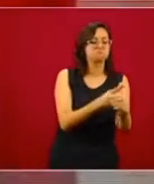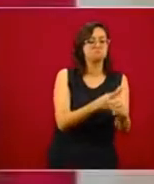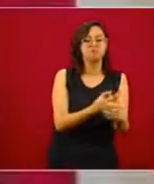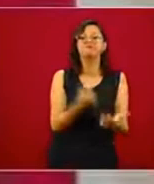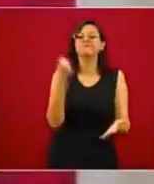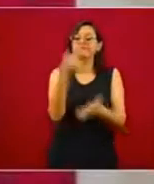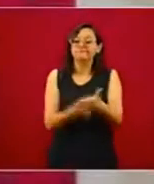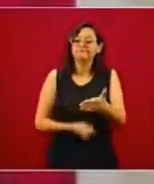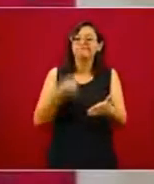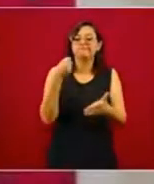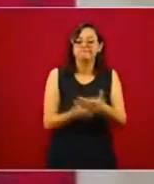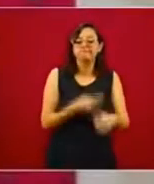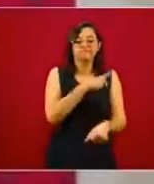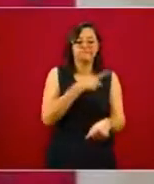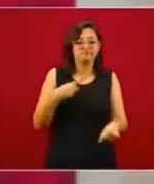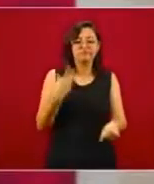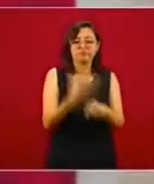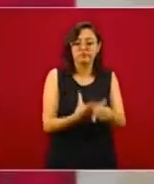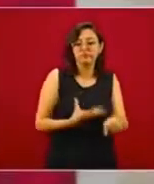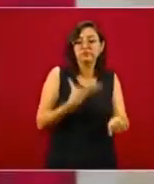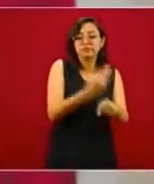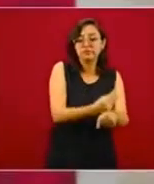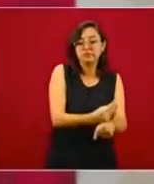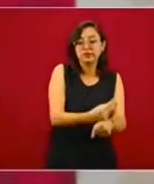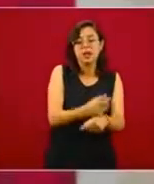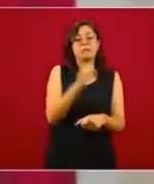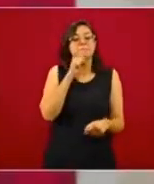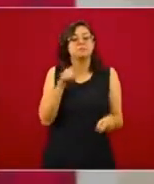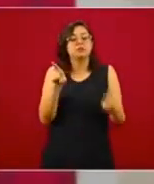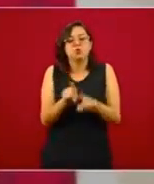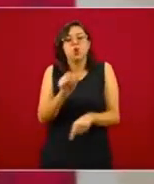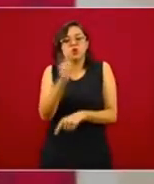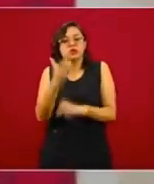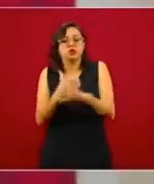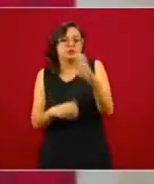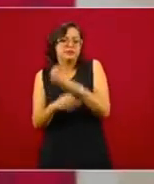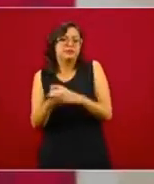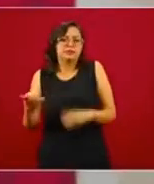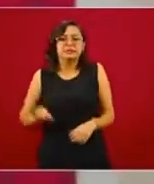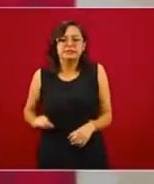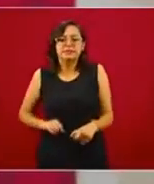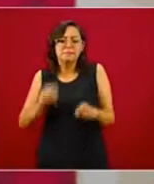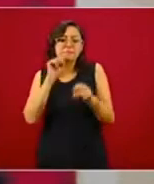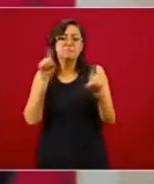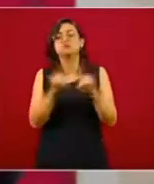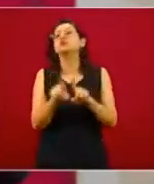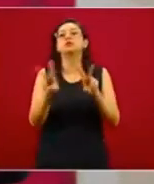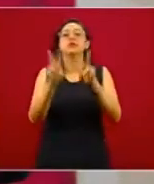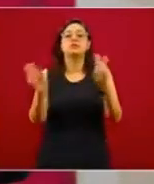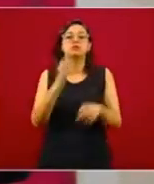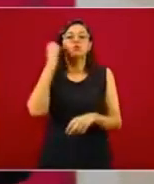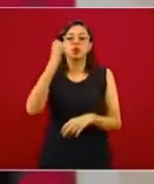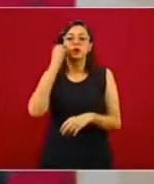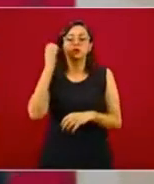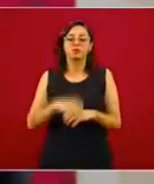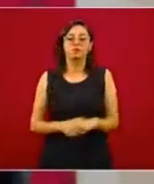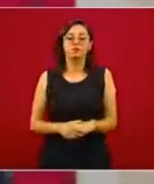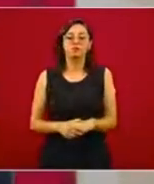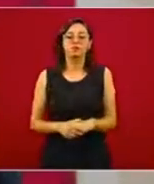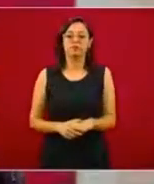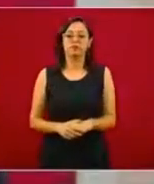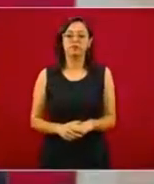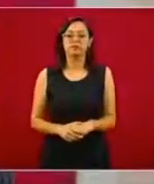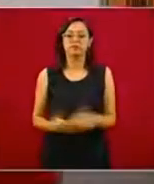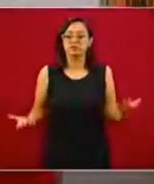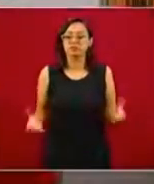water and soap. So we must insist on that. He's been saying many interesting things for the education